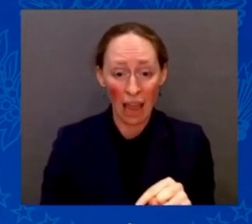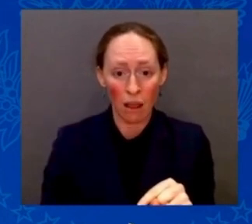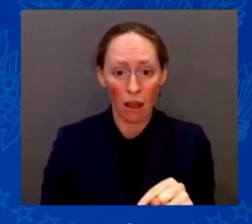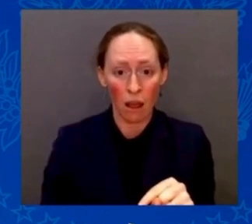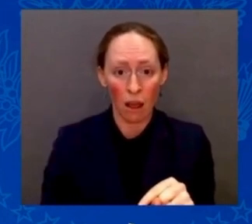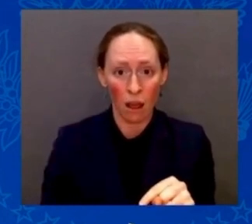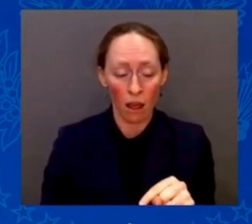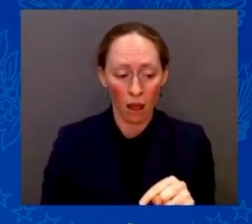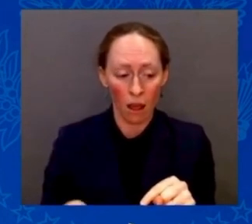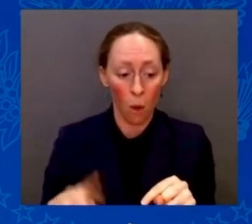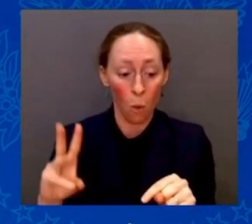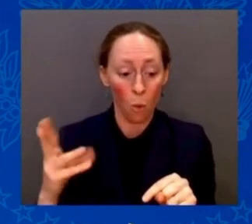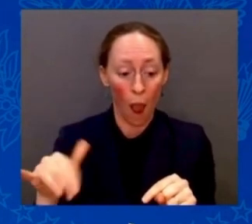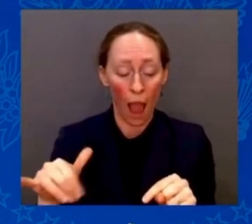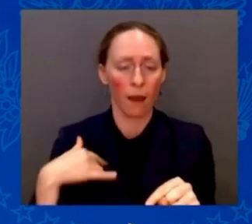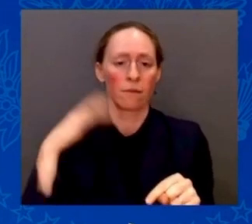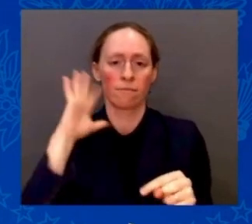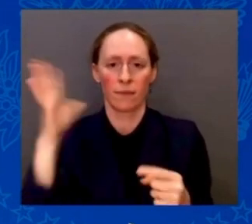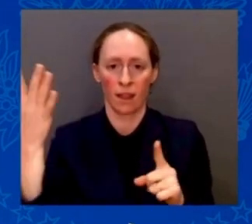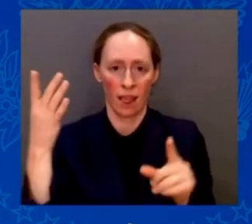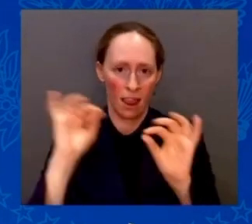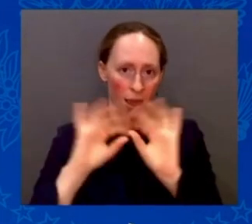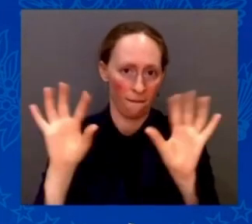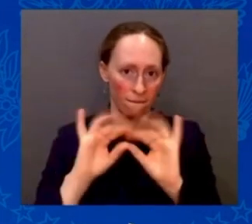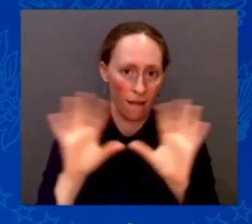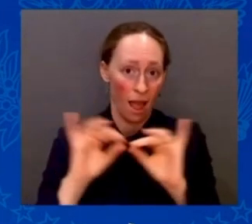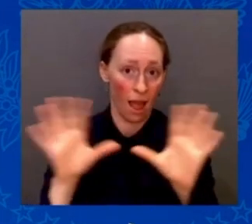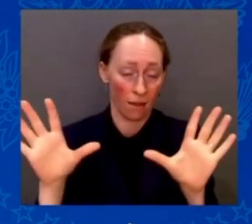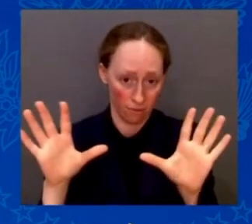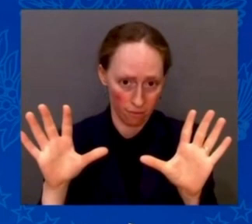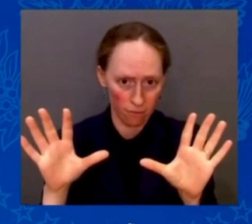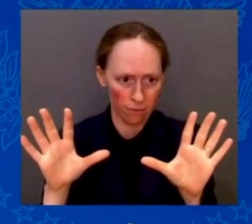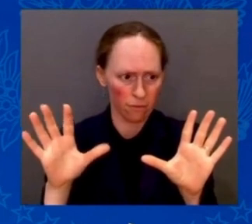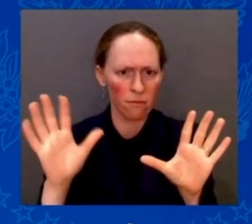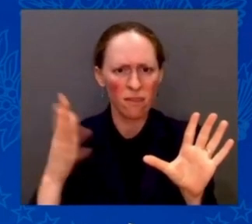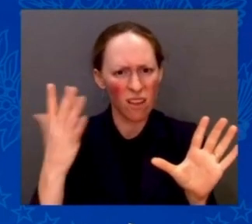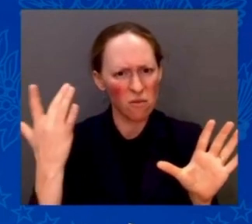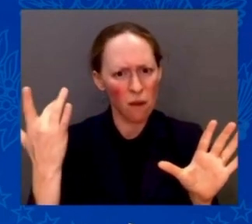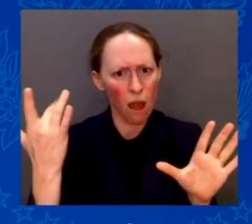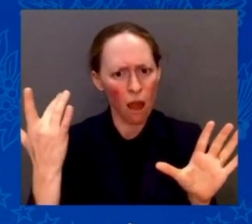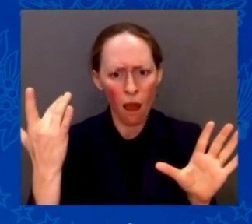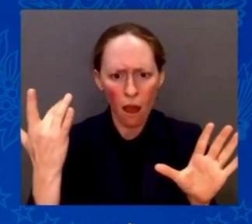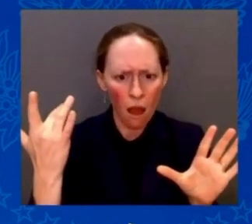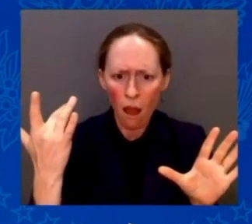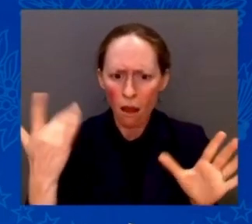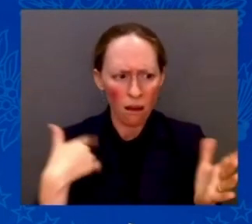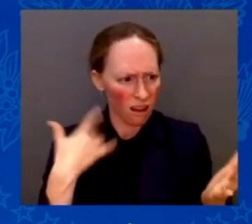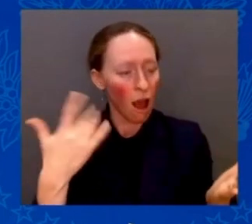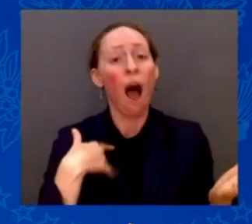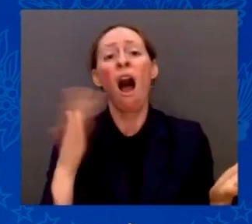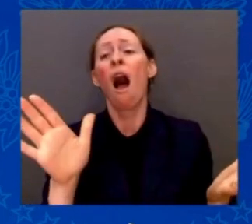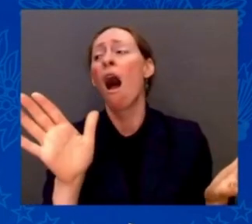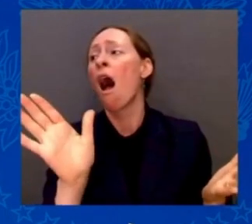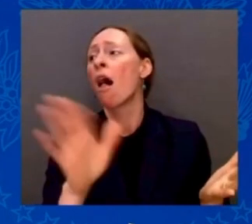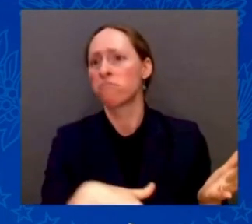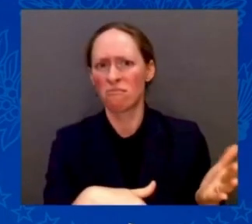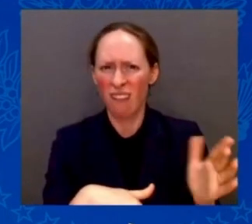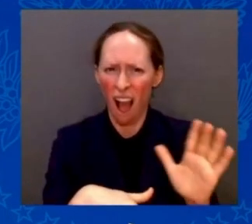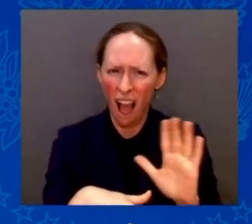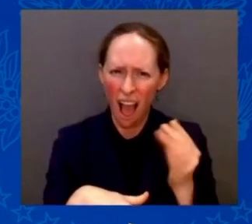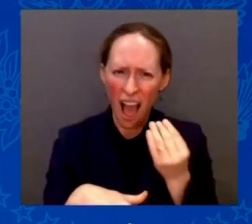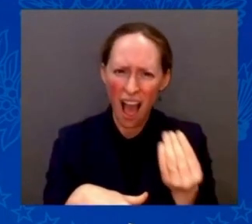how can we not respond to these needs? And so I'm confident, even though there's a lot of talk from some of our friends up on the